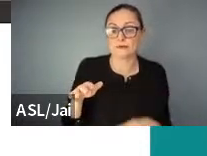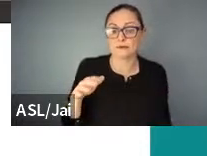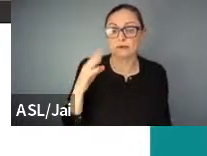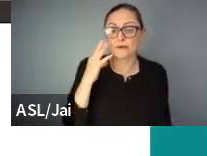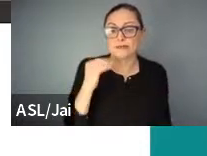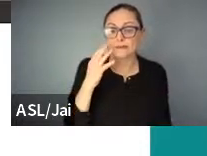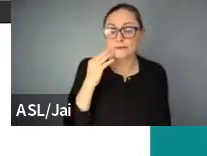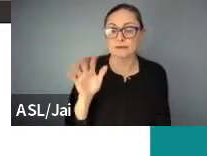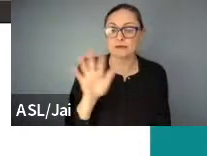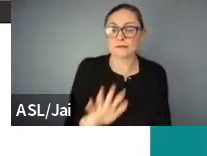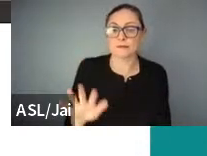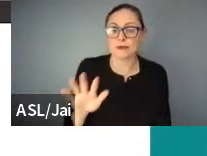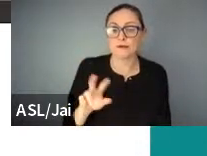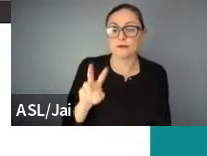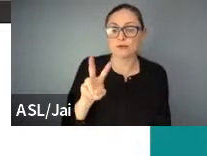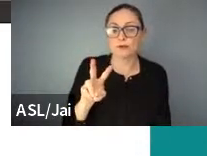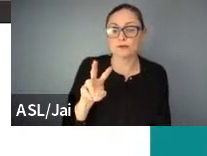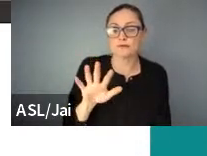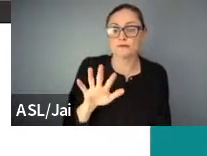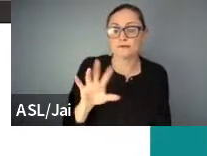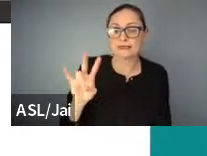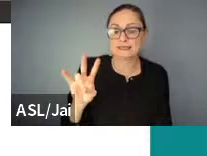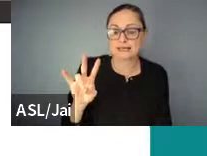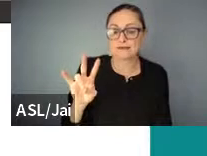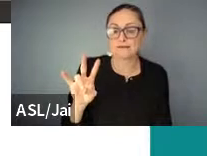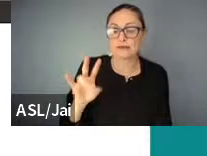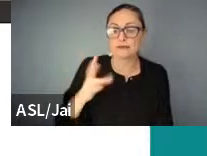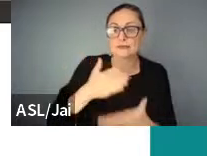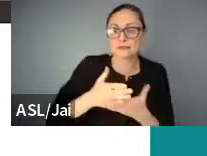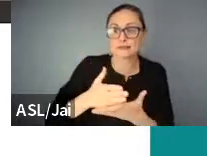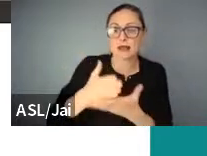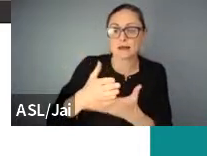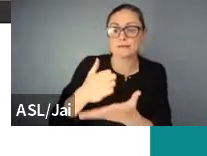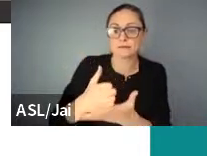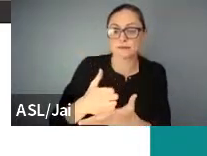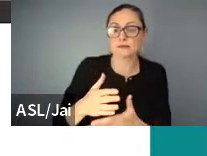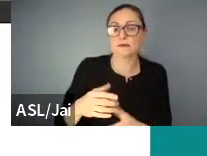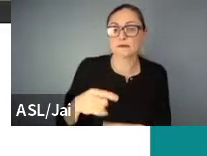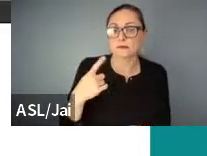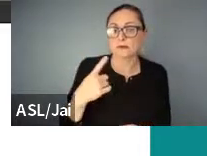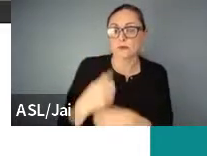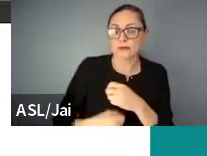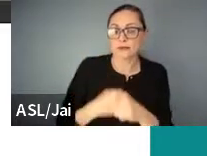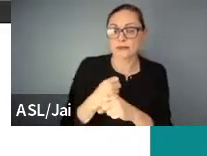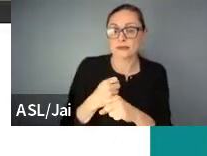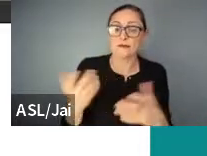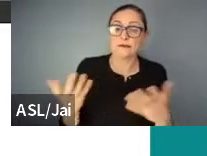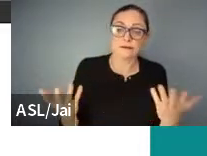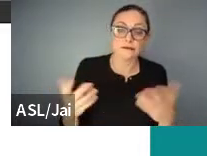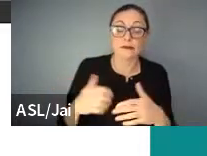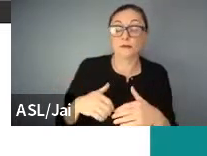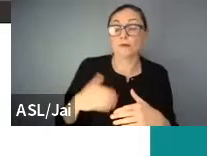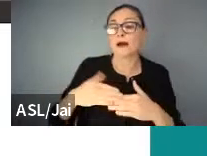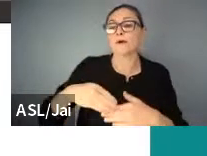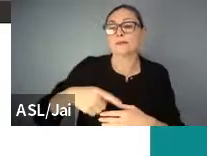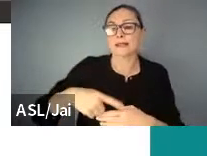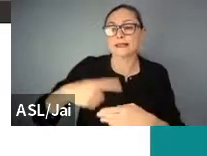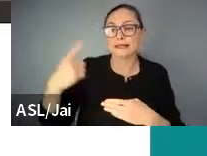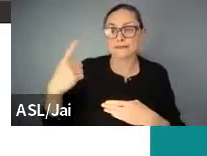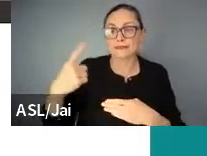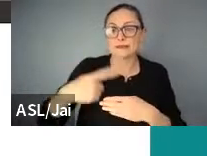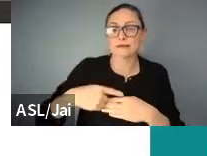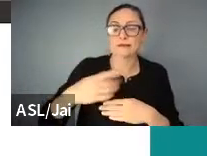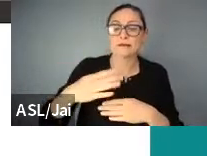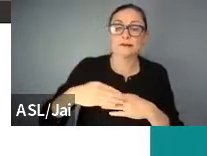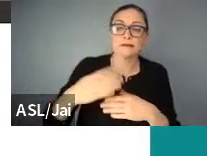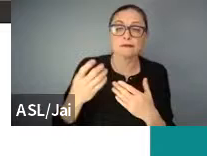average about 257 stoppages in a year. That's whether the bridge is lifting or for maintenance